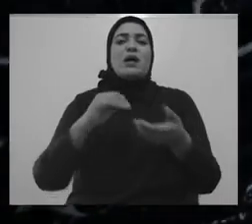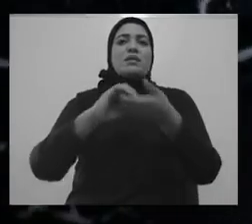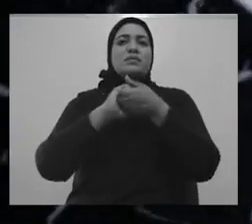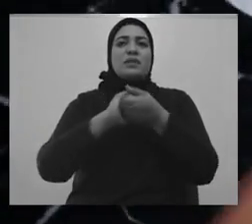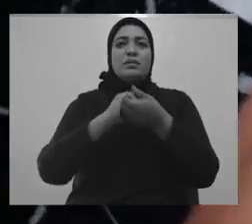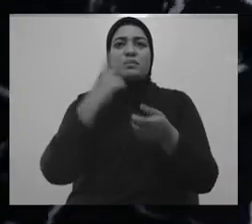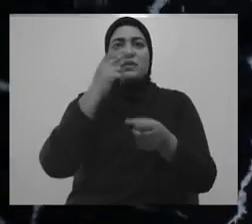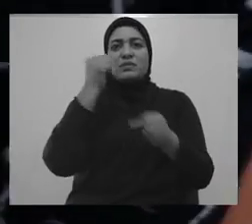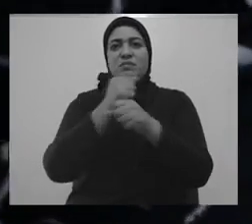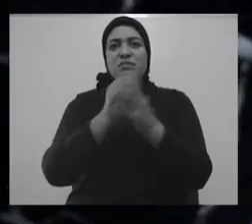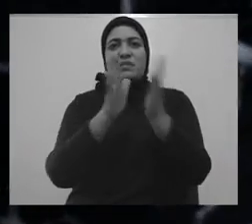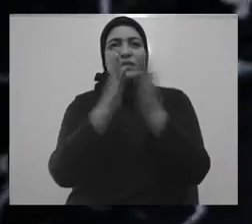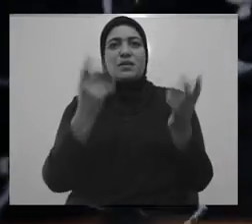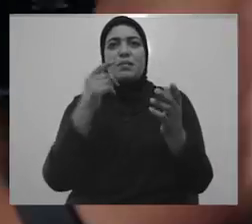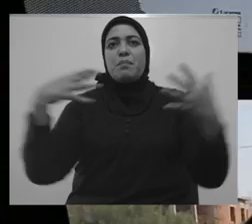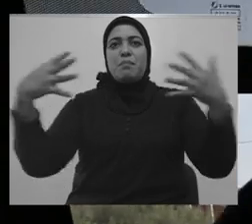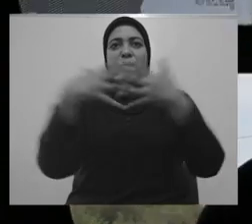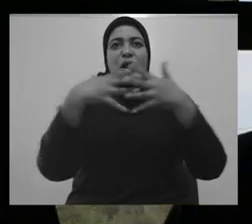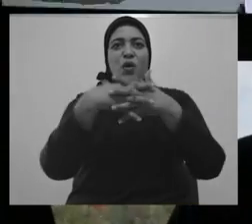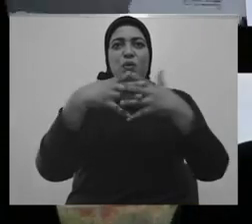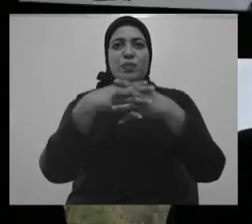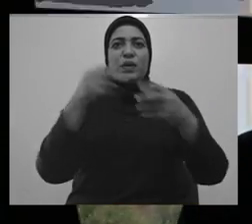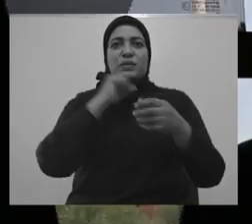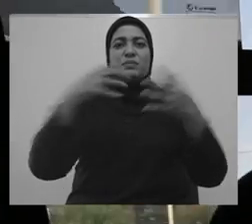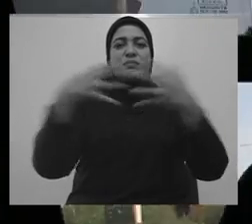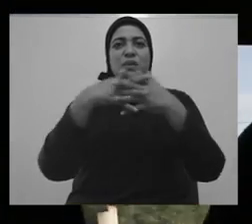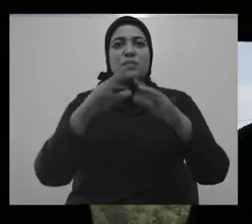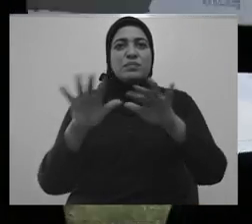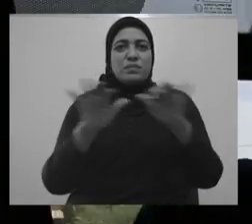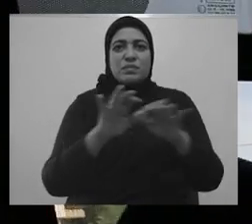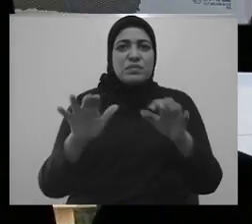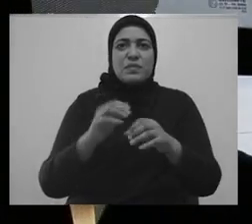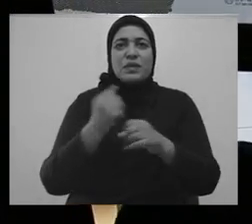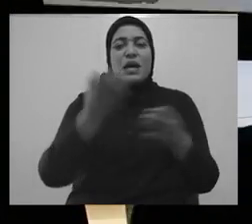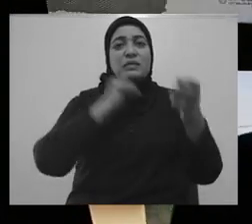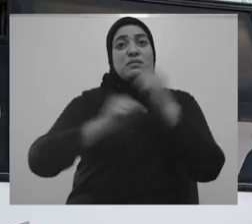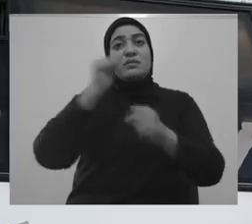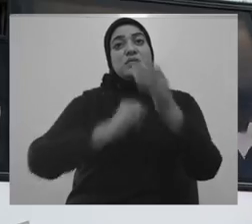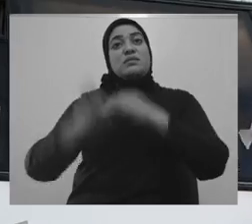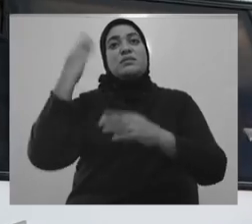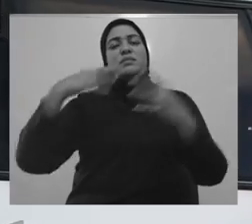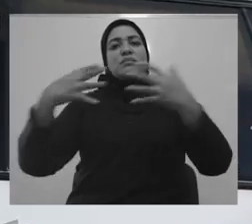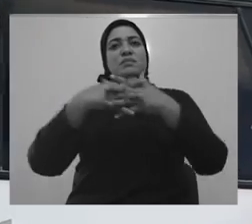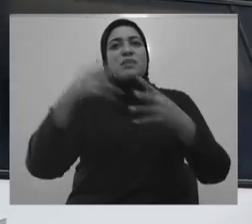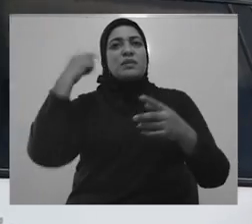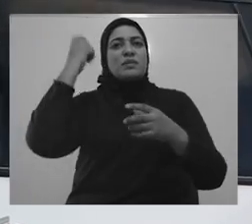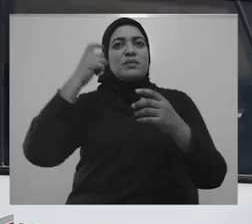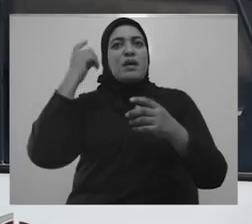of these people. Because they stayed together during the education.